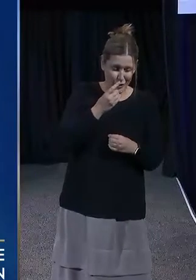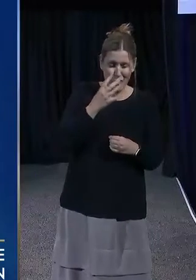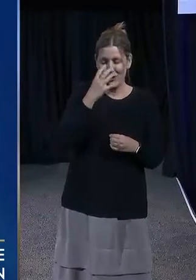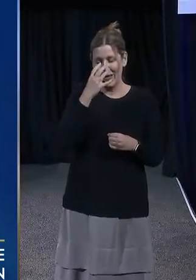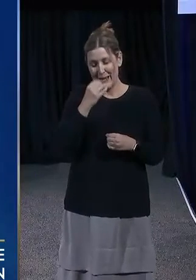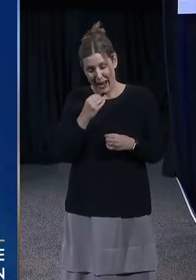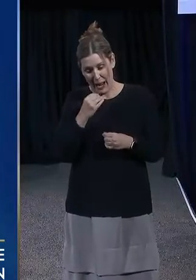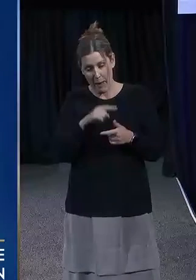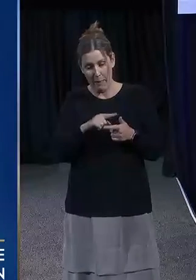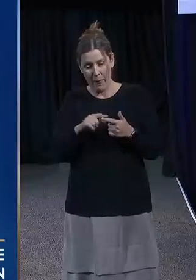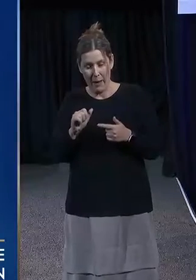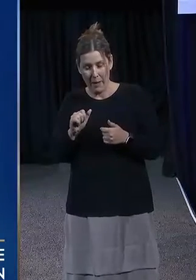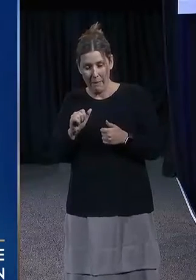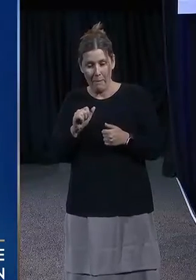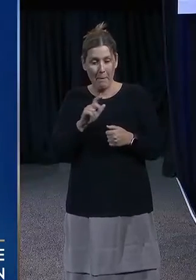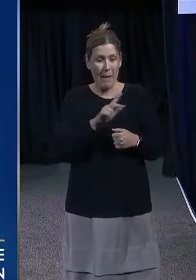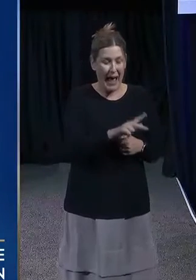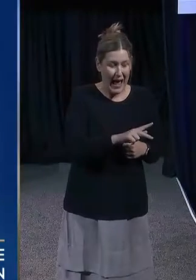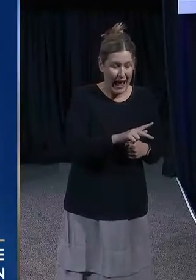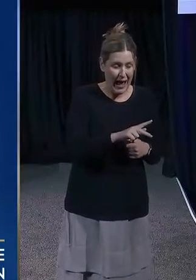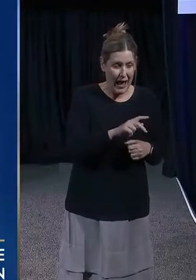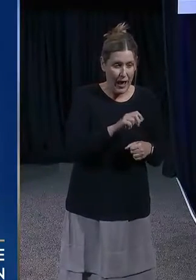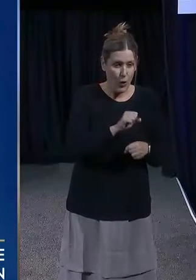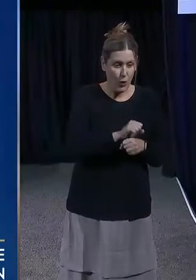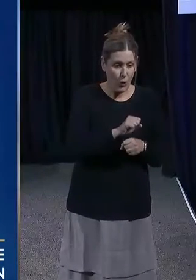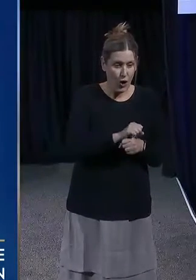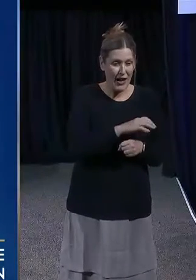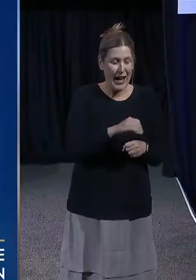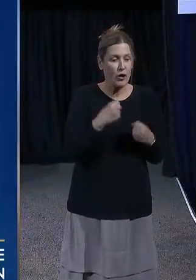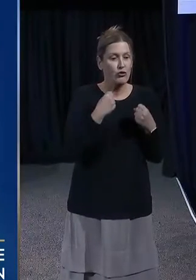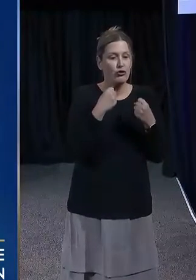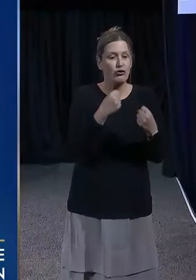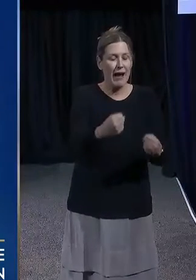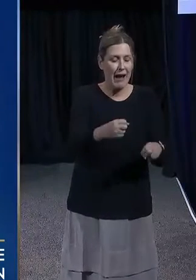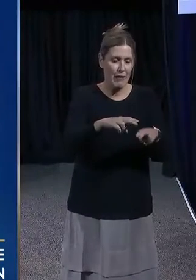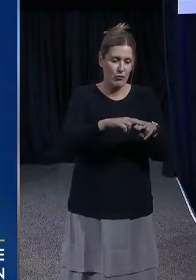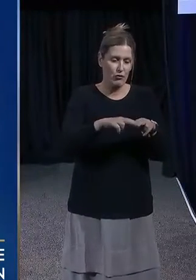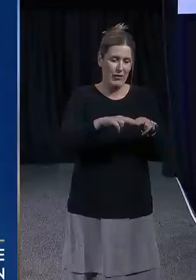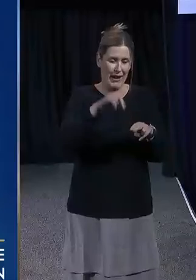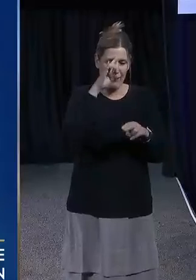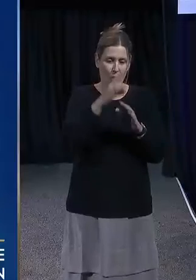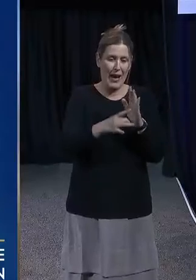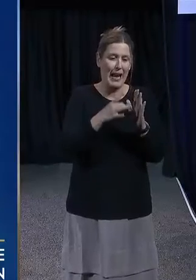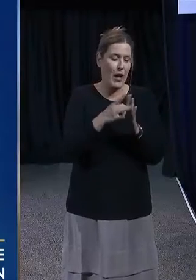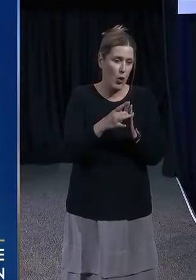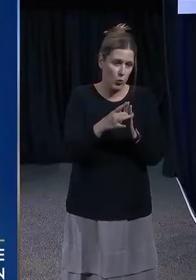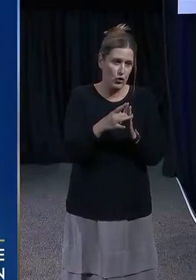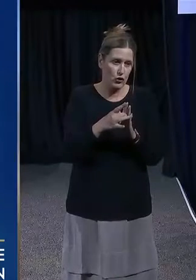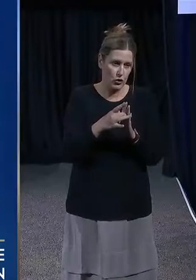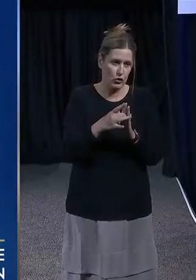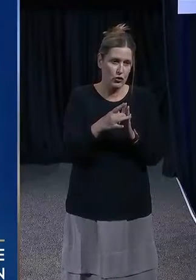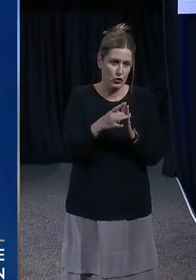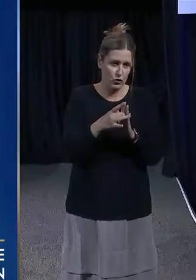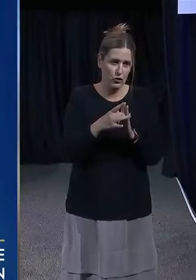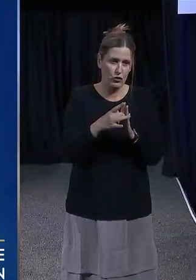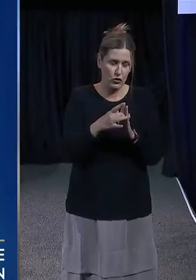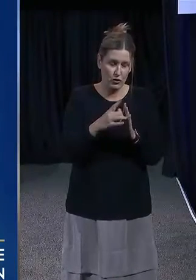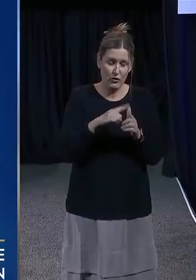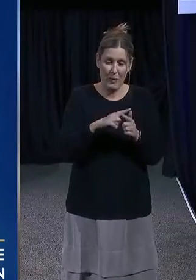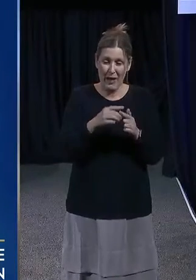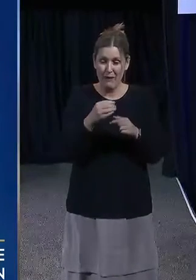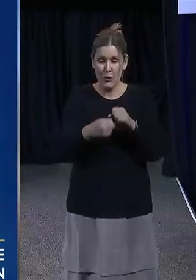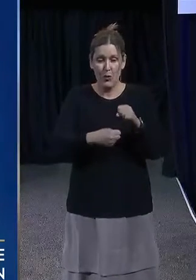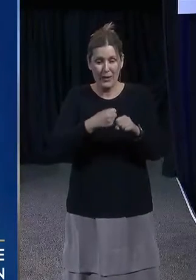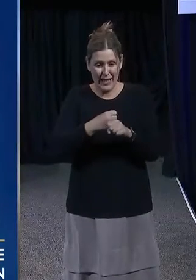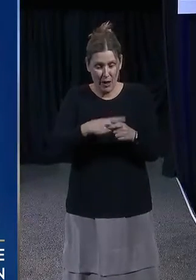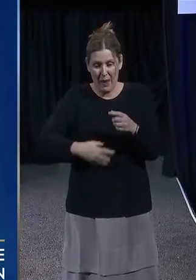go back in a pair of overalls and drive that same train for 8 hours. You do that for a couple of years and add 2 other side